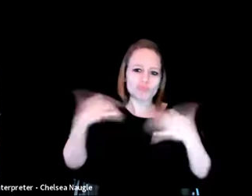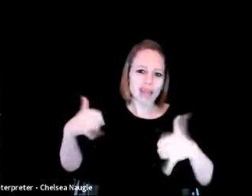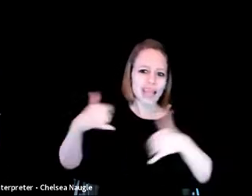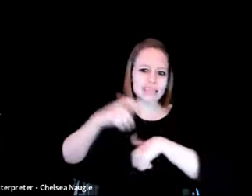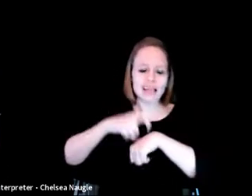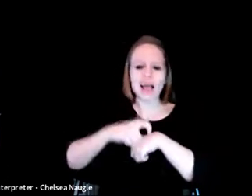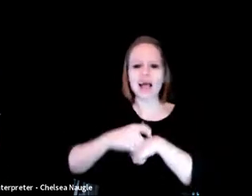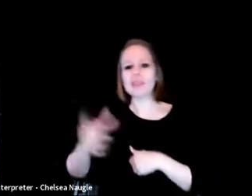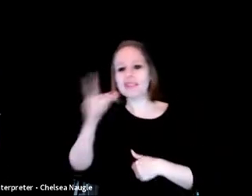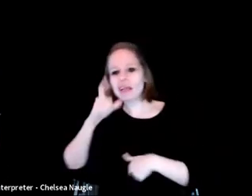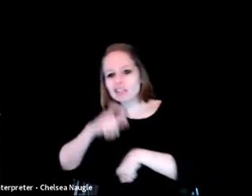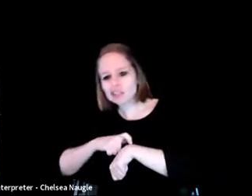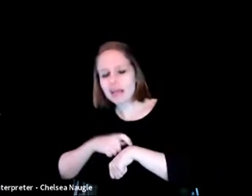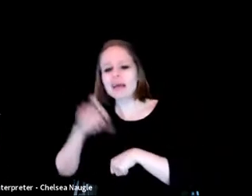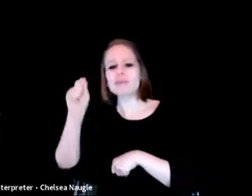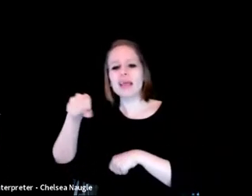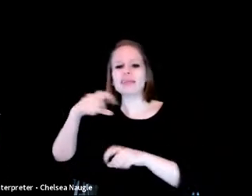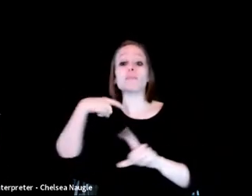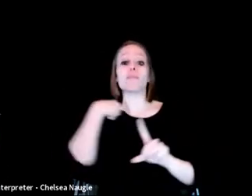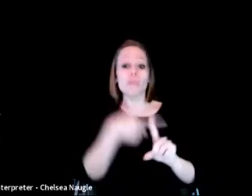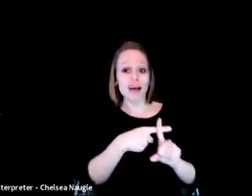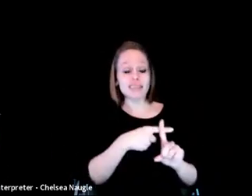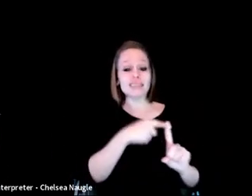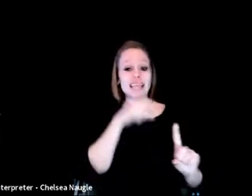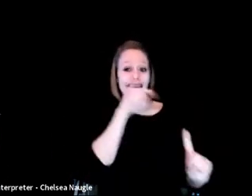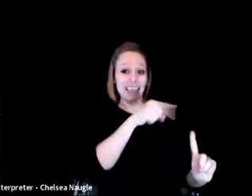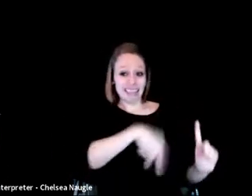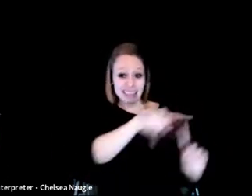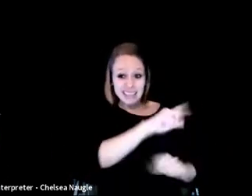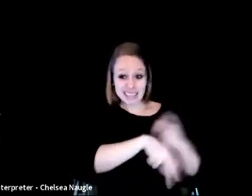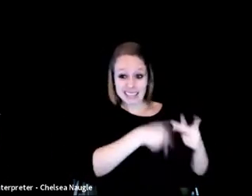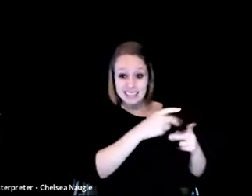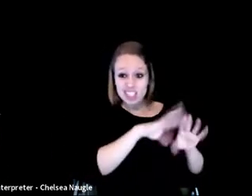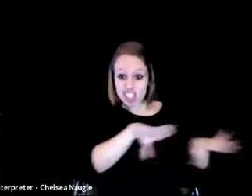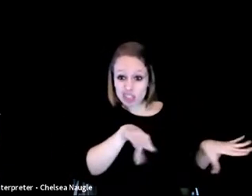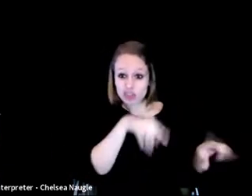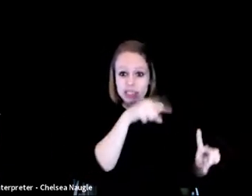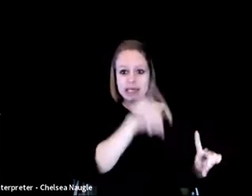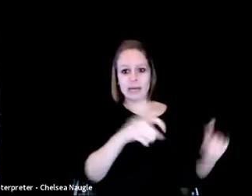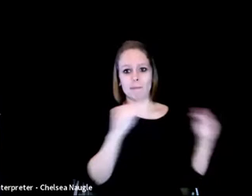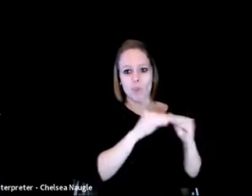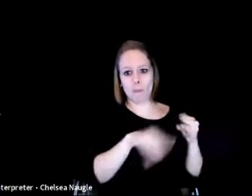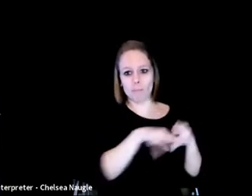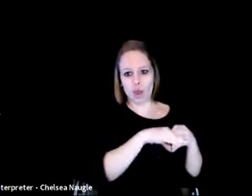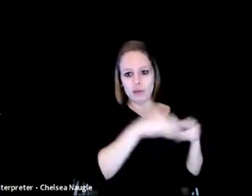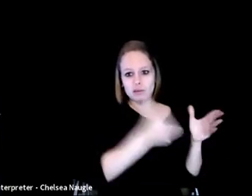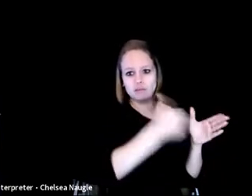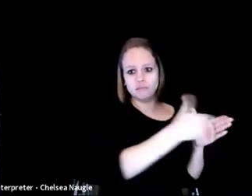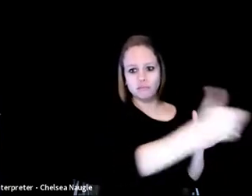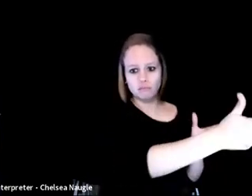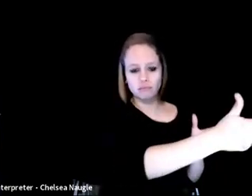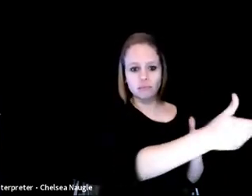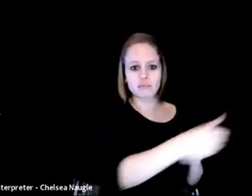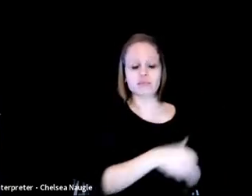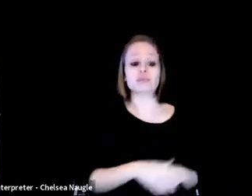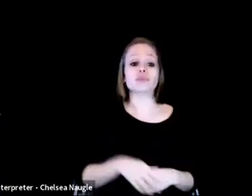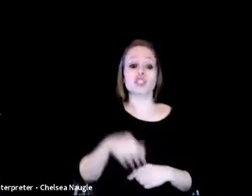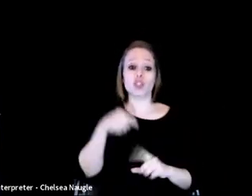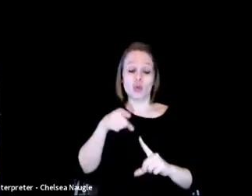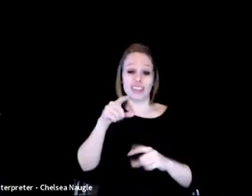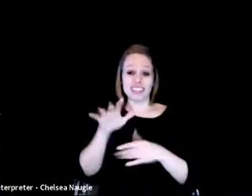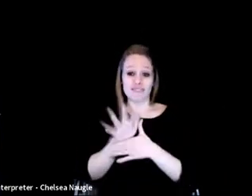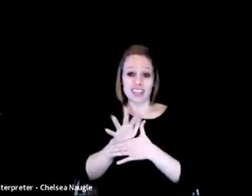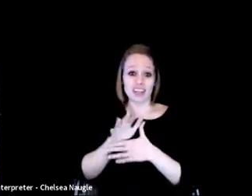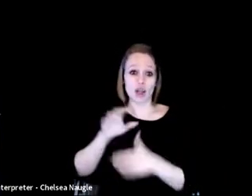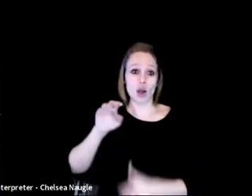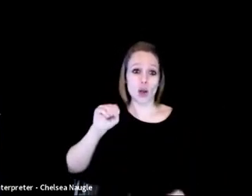more often. But let me show you this really short video of this, my friend Mackenzie here. She's at a birthday party in the city. She's